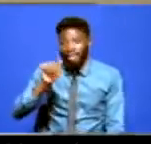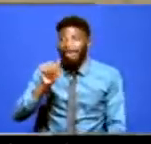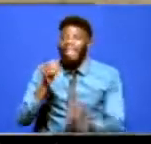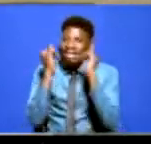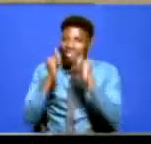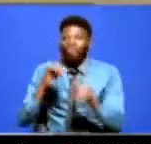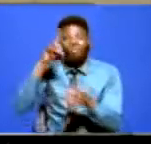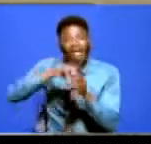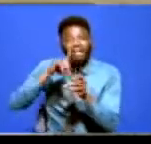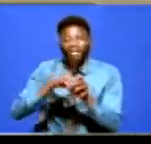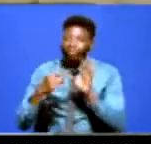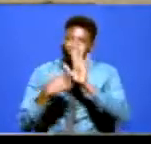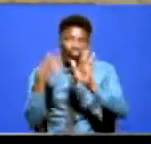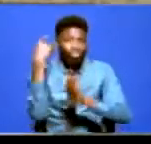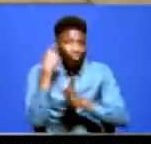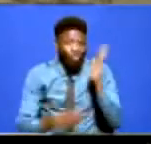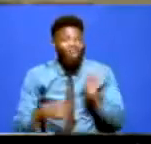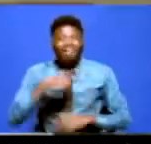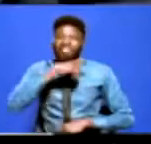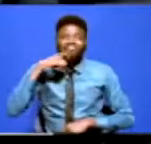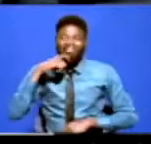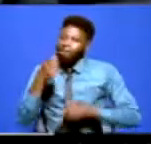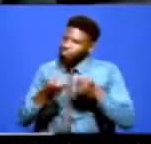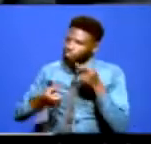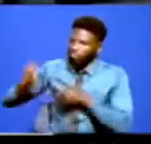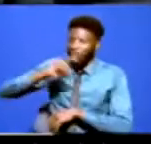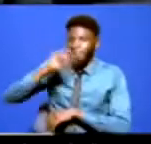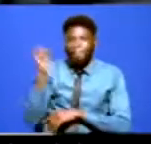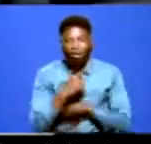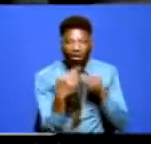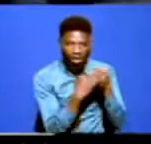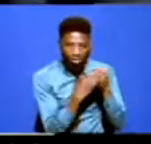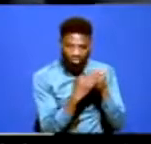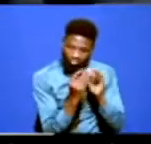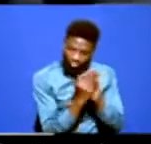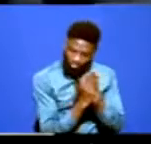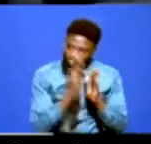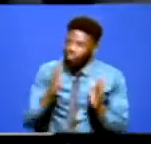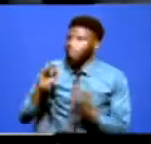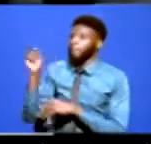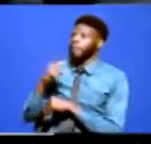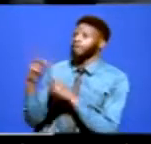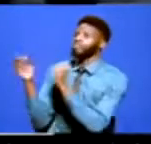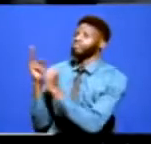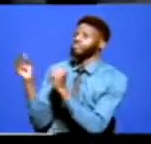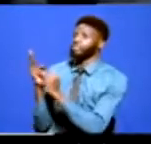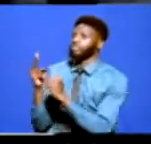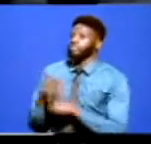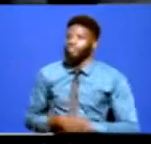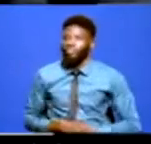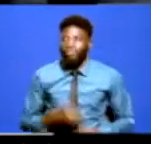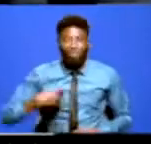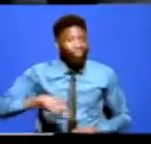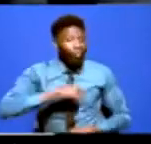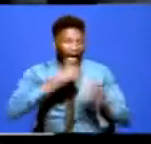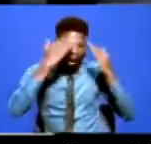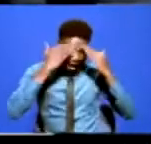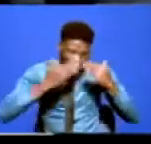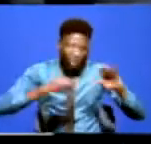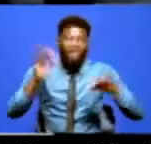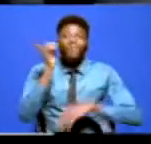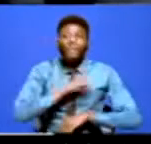situation could get worse between August and December. We've been aware of the drought situation up